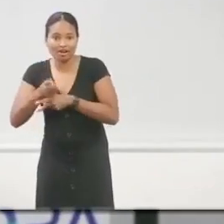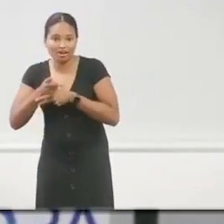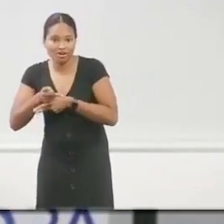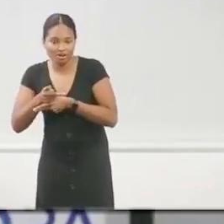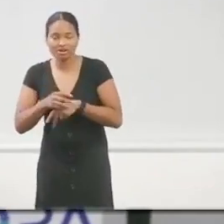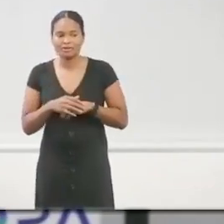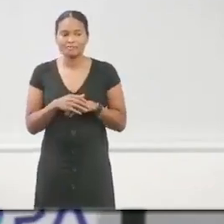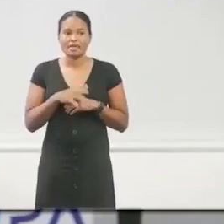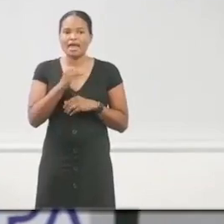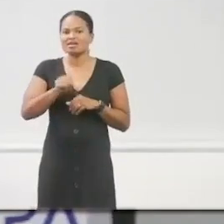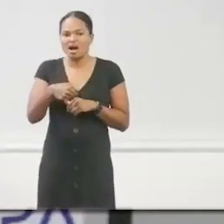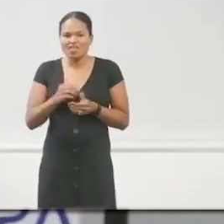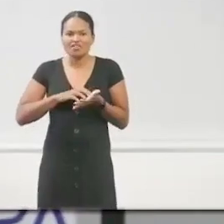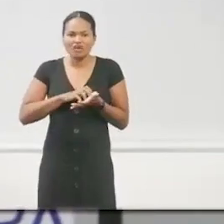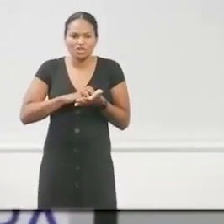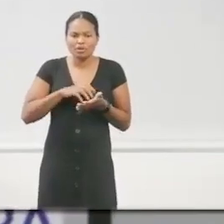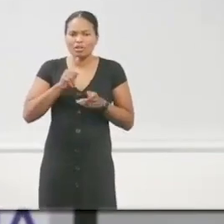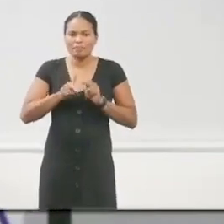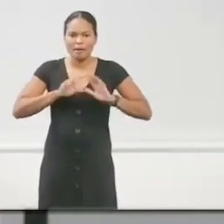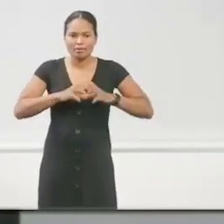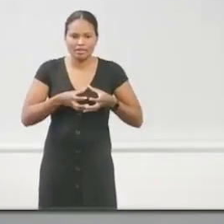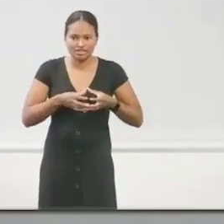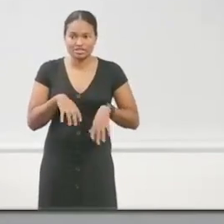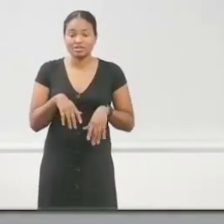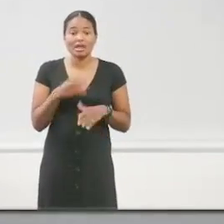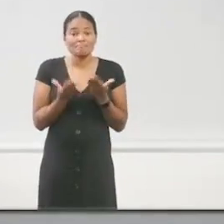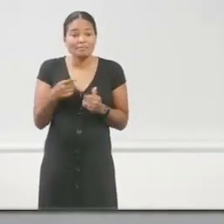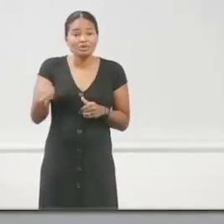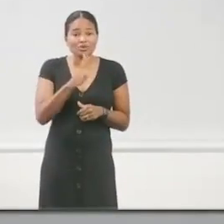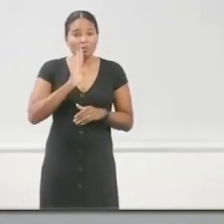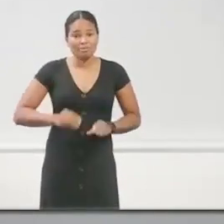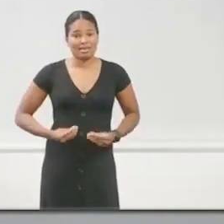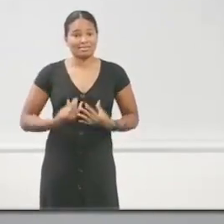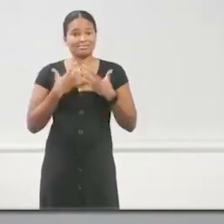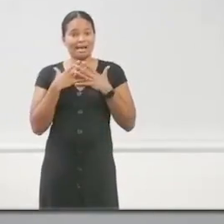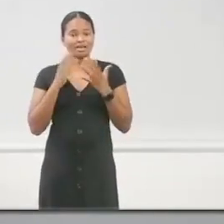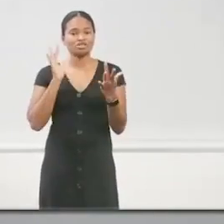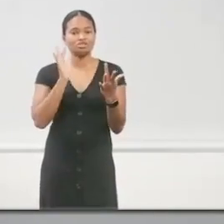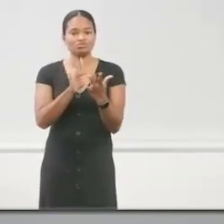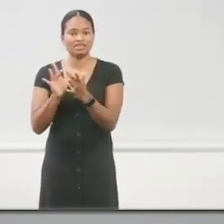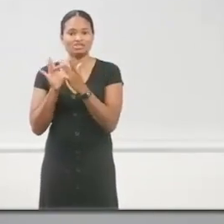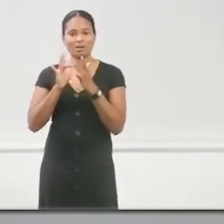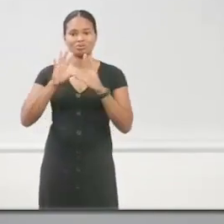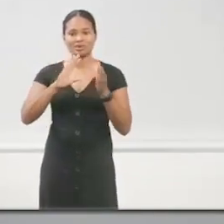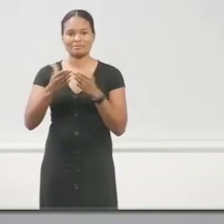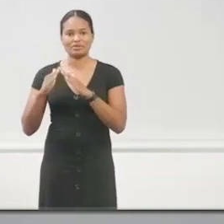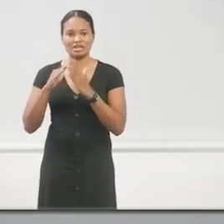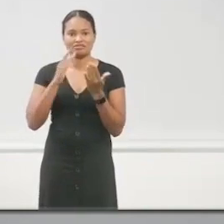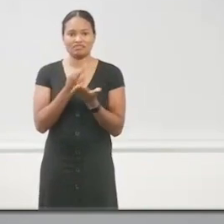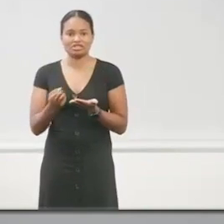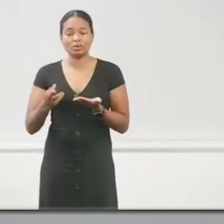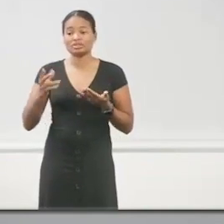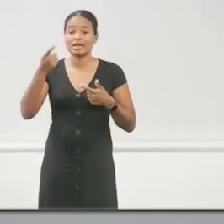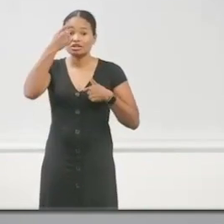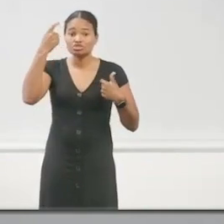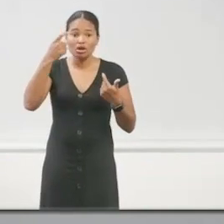another vulnerable population. Maybe you'll be inspired to reach out to our community resources at a trauma center or